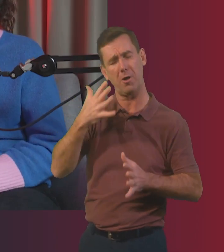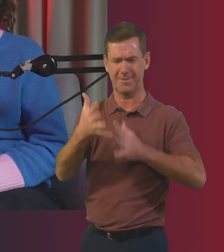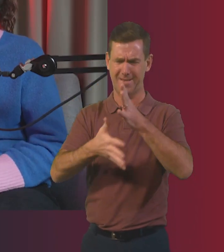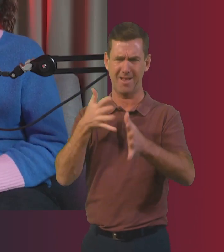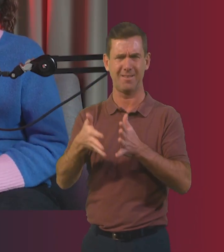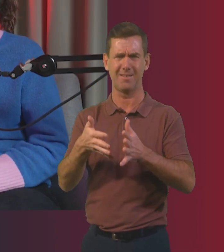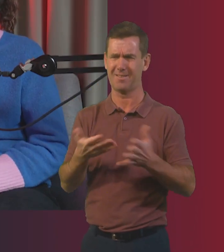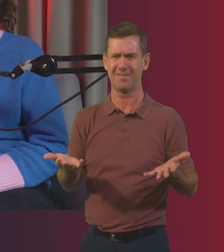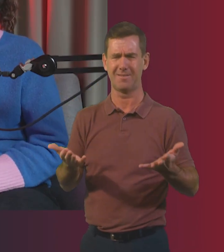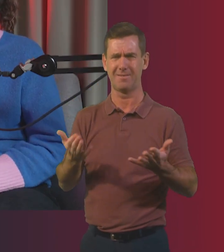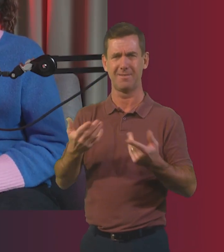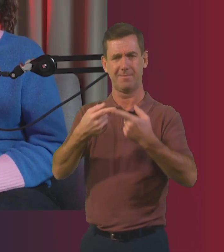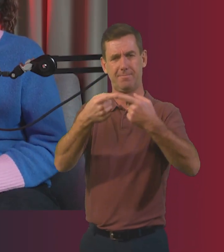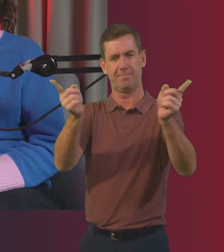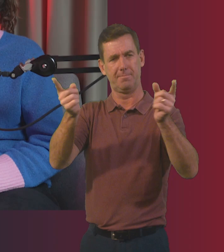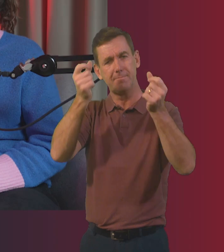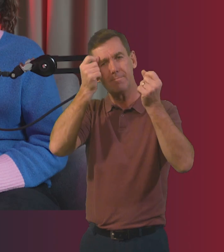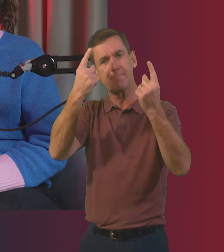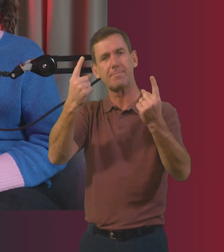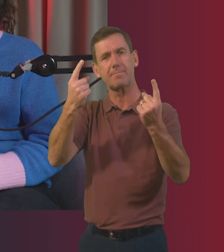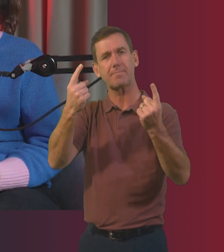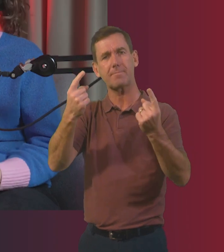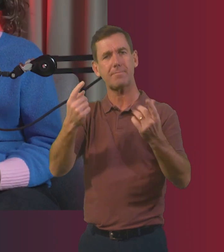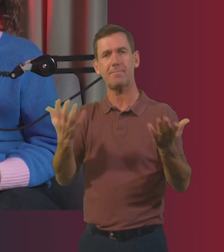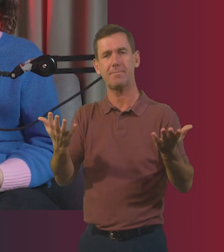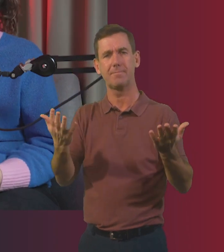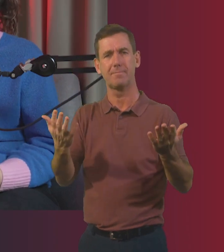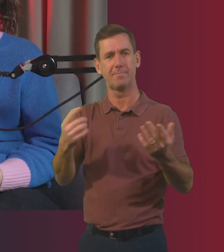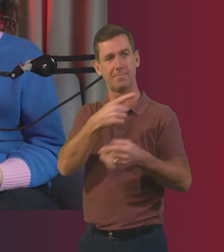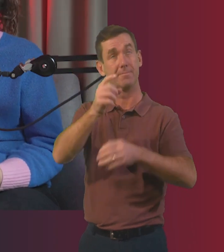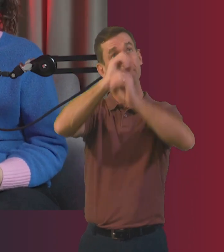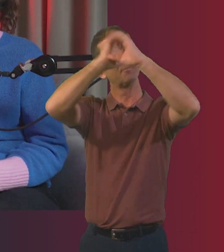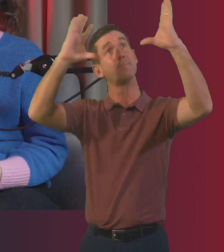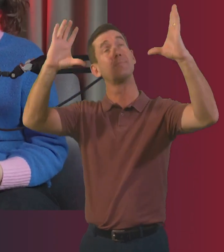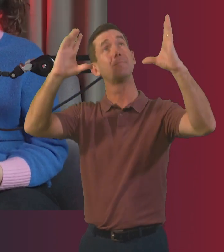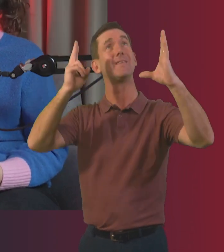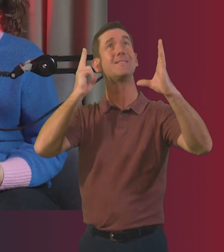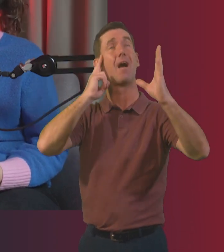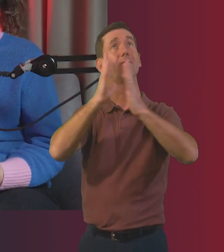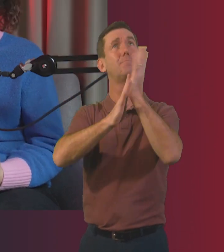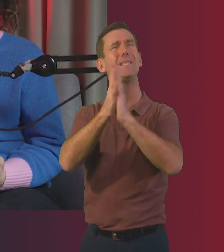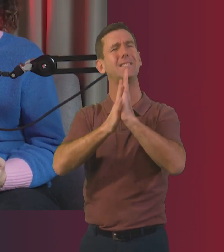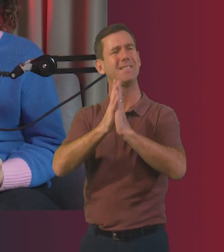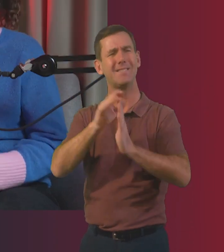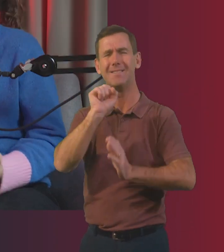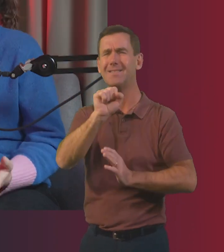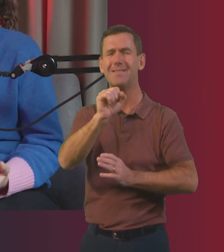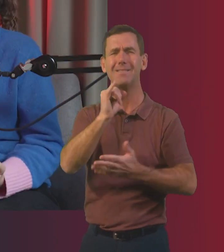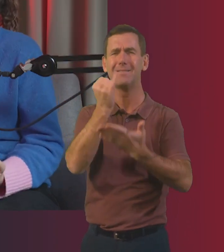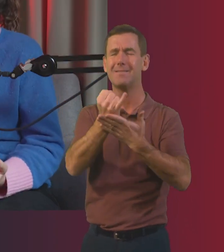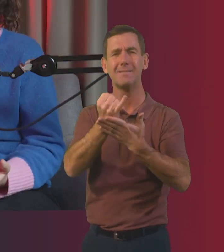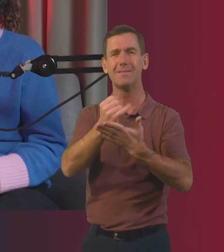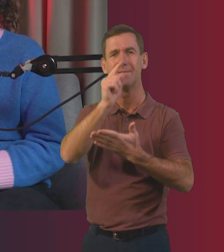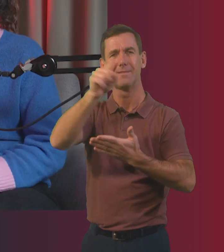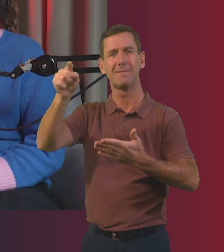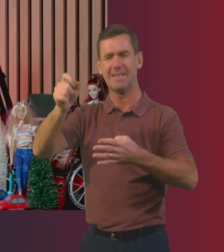actually, I think people are starting to realise that their ideas of disability isn't what it